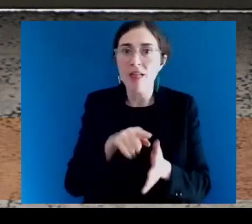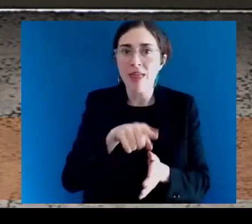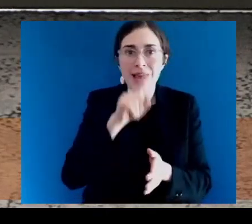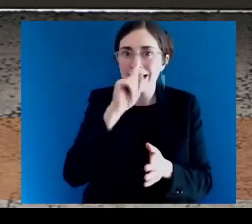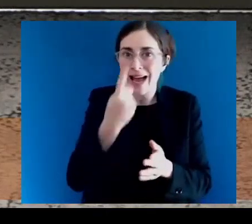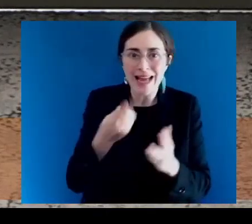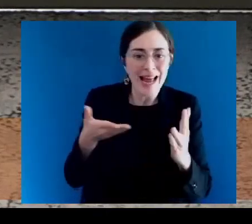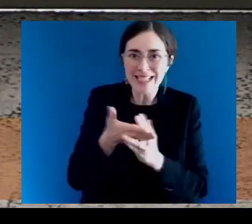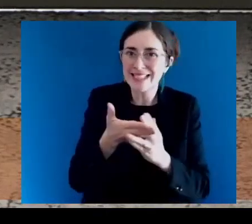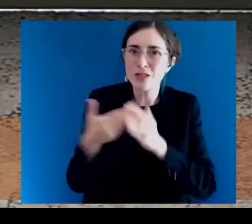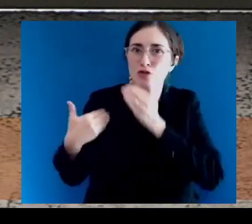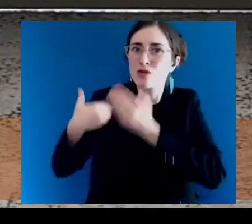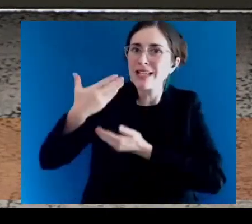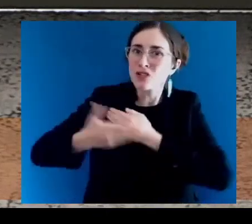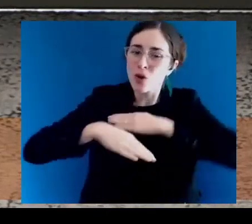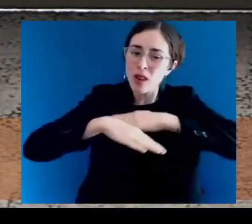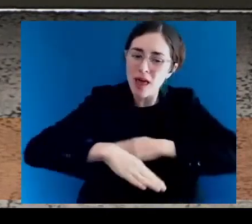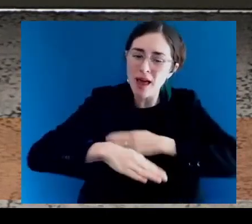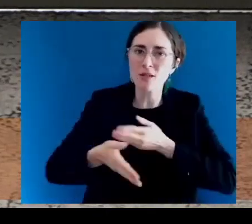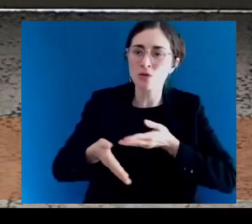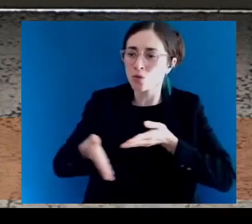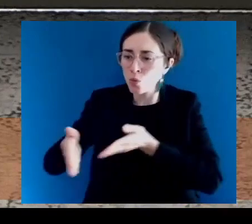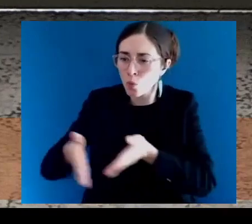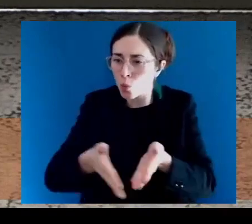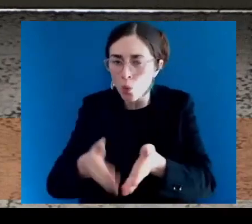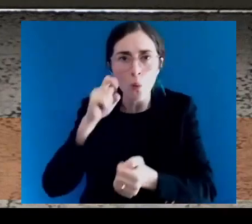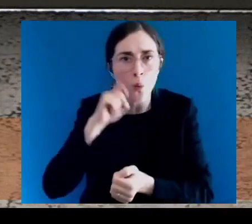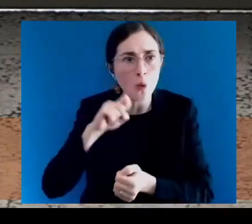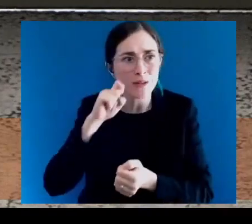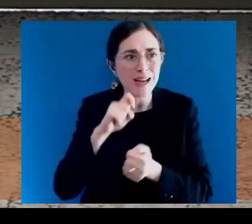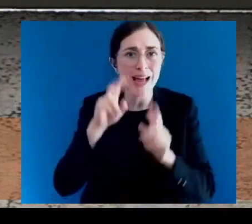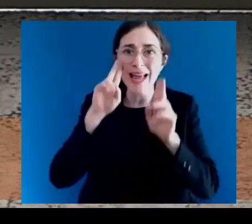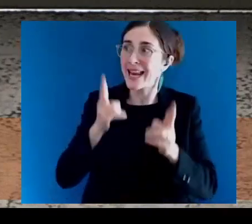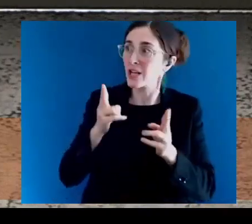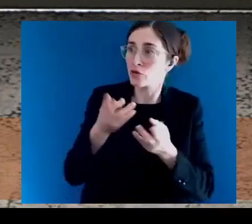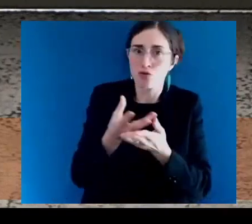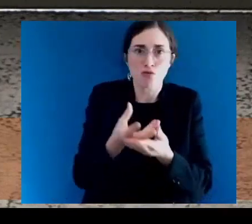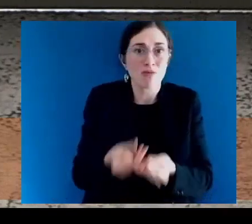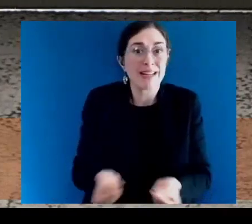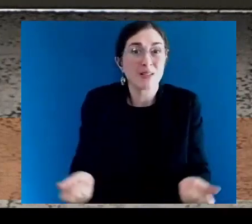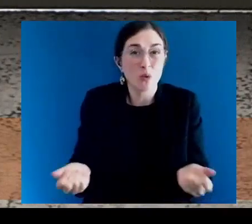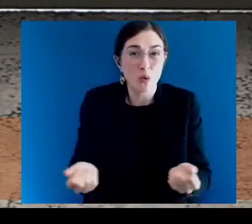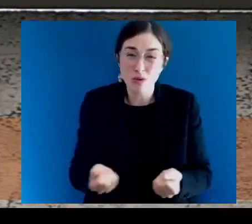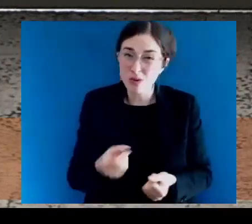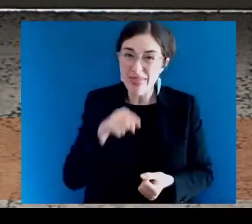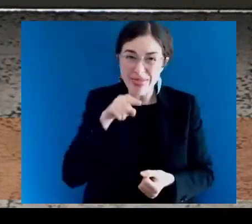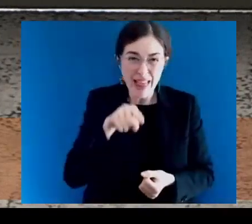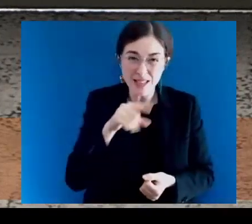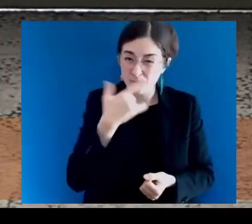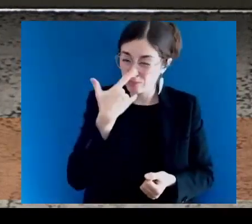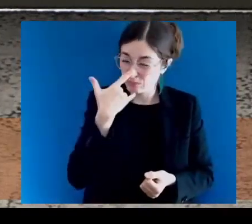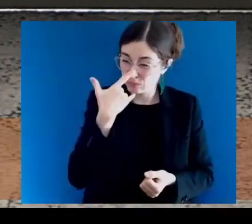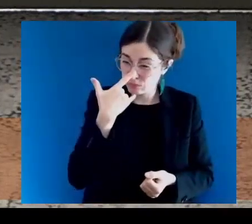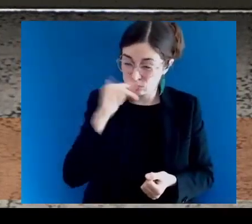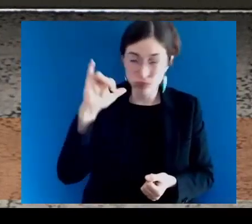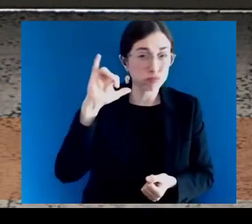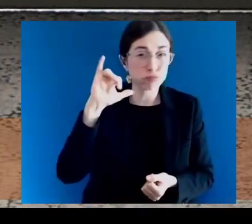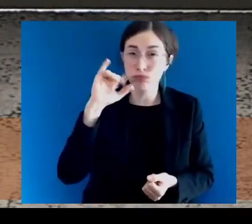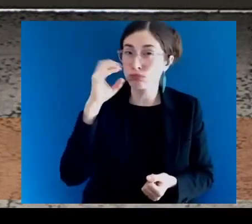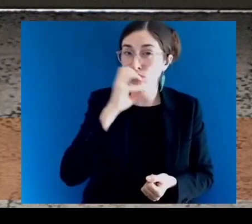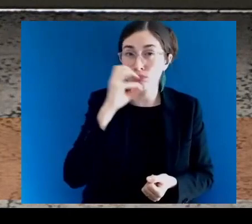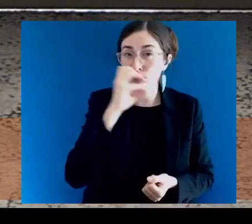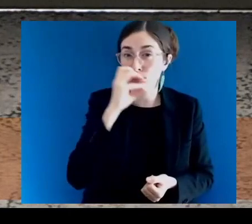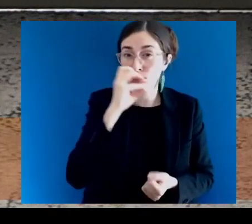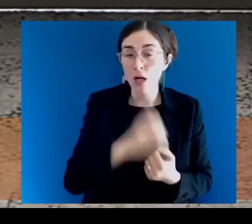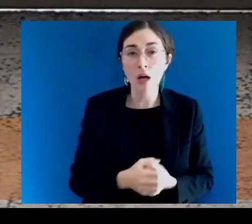lands, waters and natural resources that he said could only be described as catastrophic. The loss of